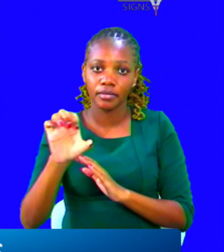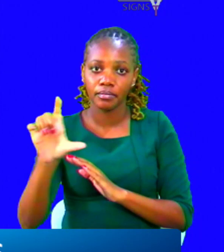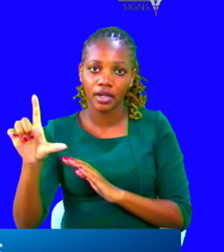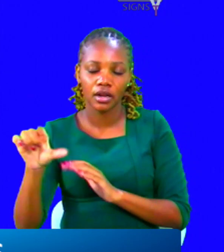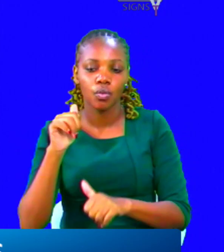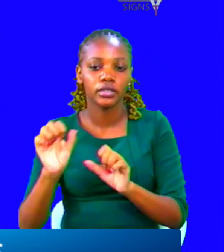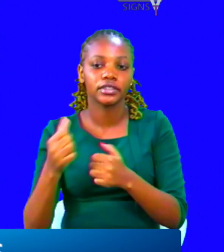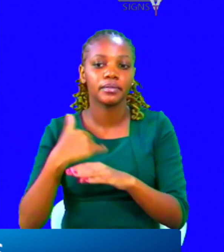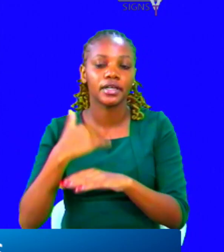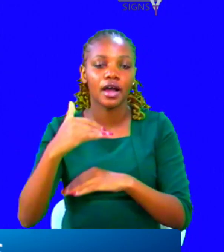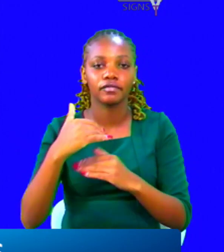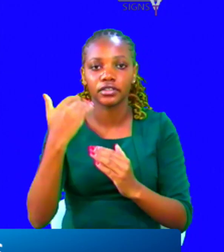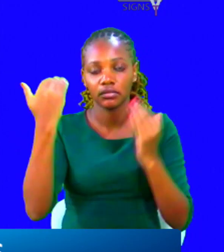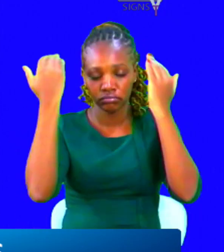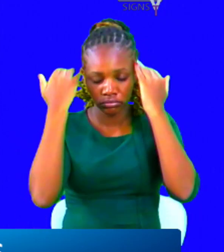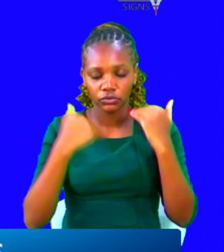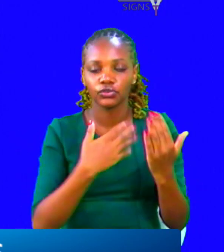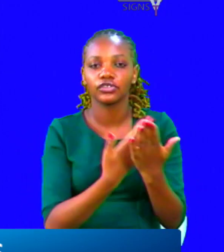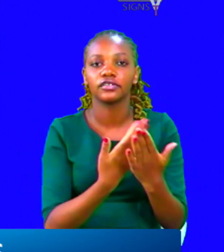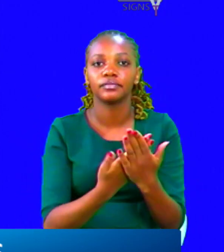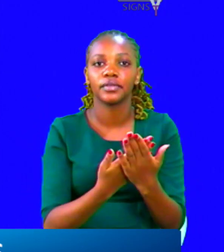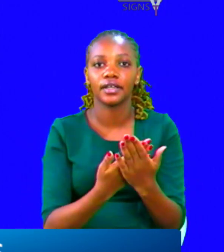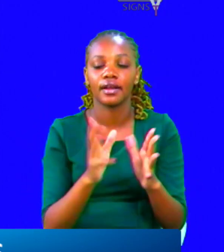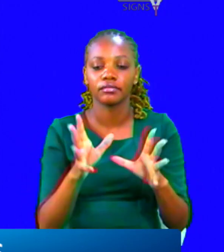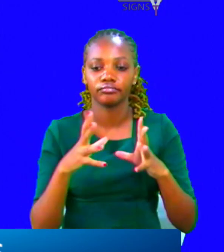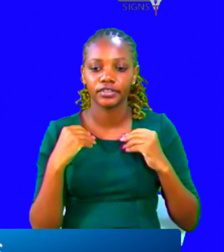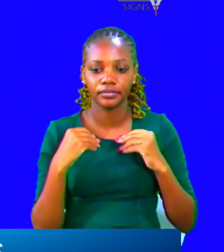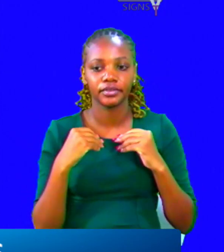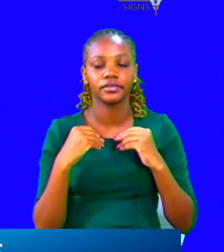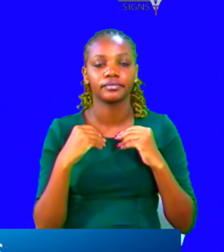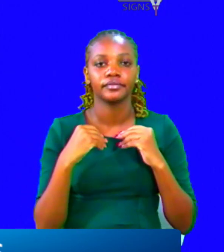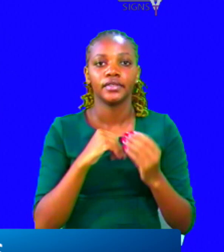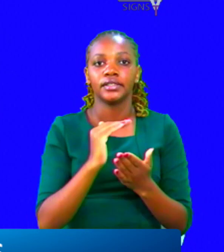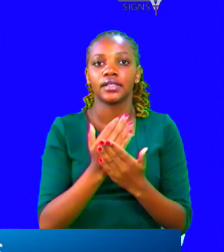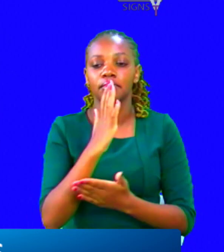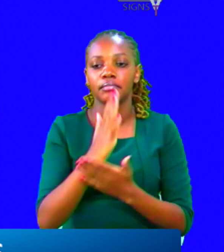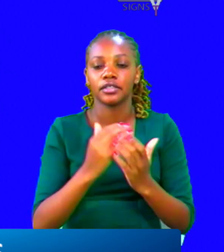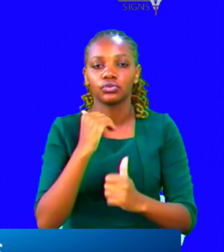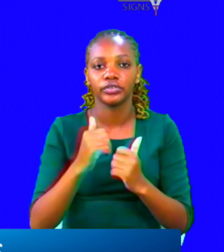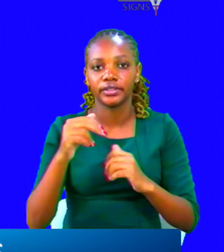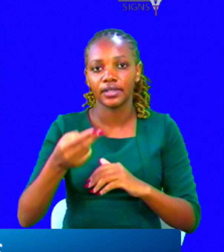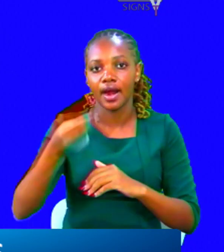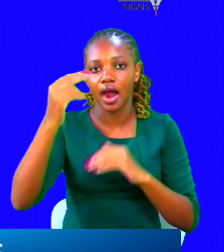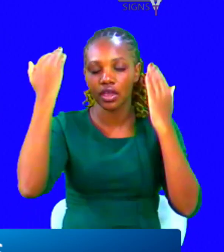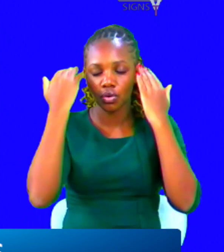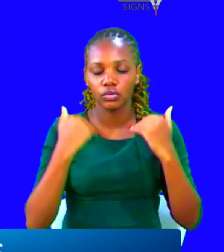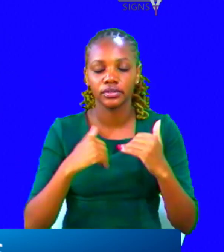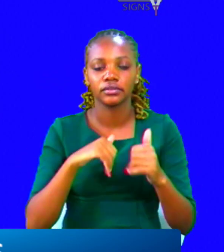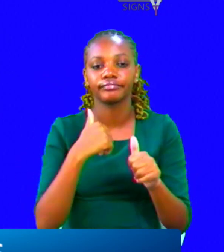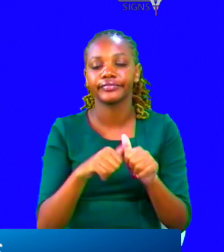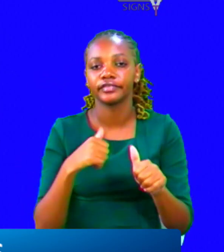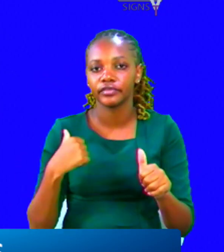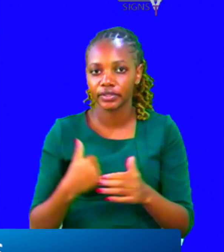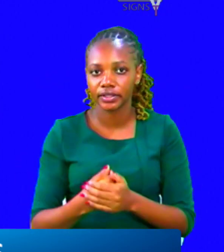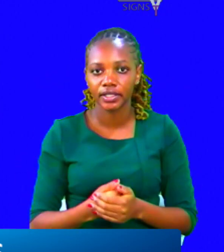act that took effect after the Court of Appeal lifted a suspension that was initially imposed by the High Court. A